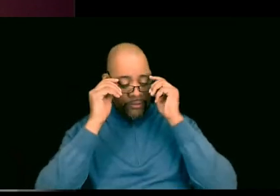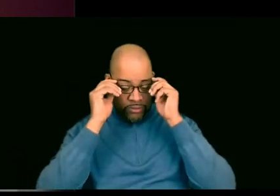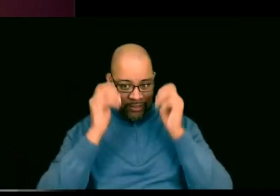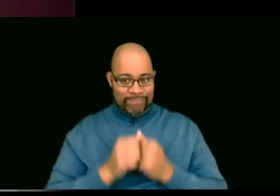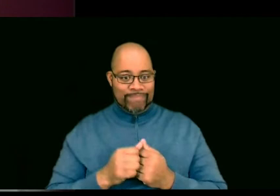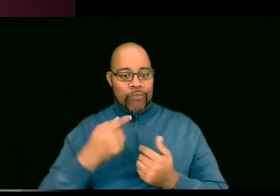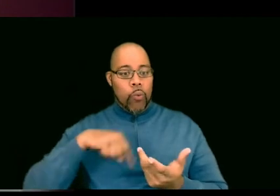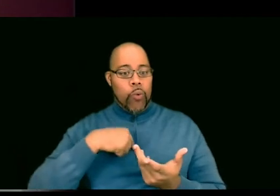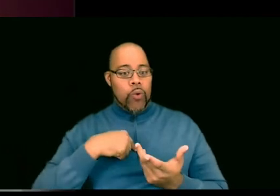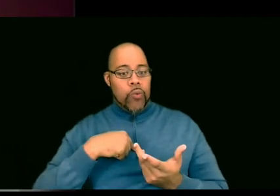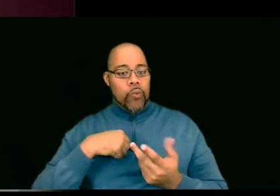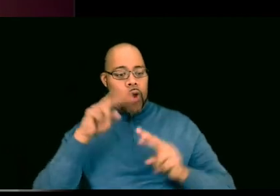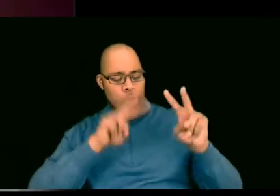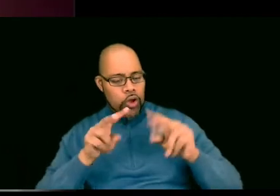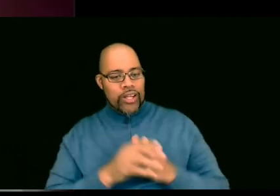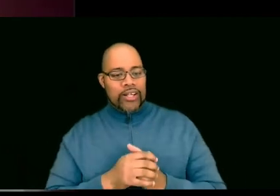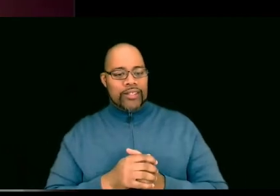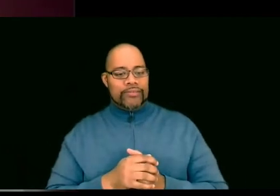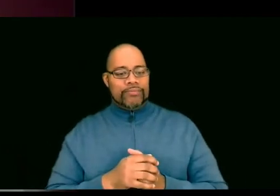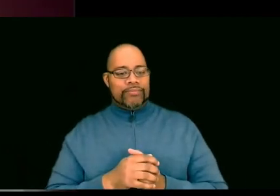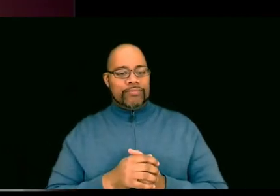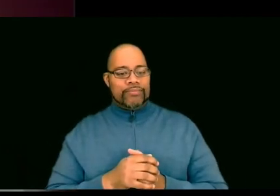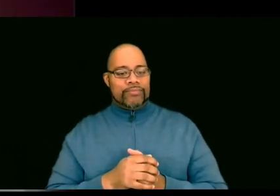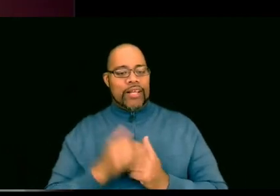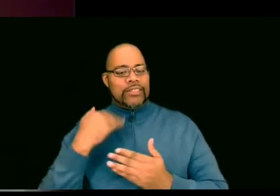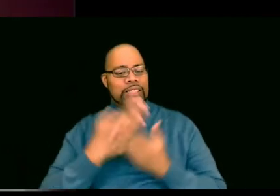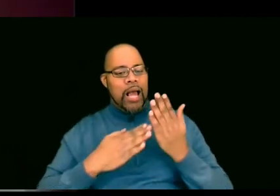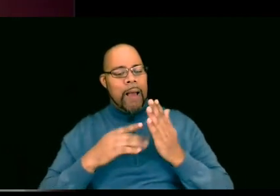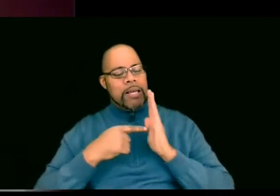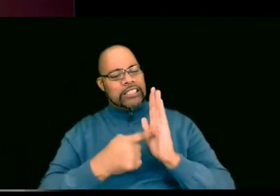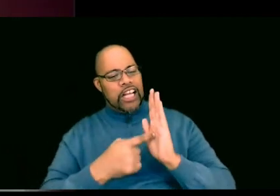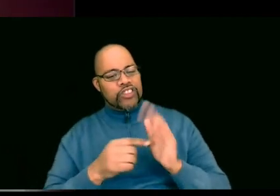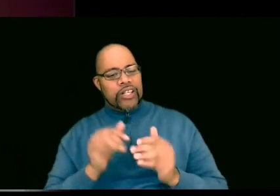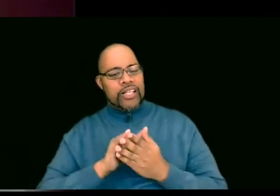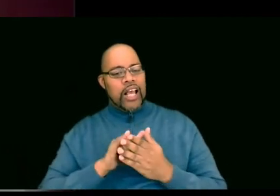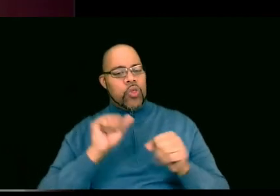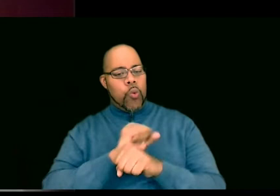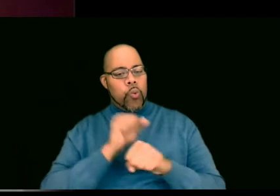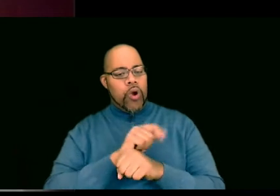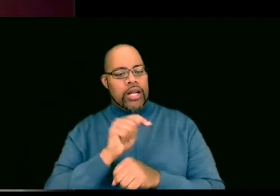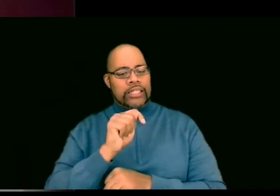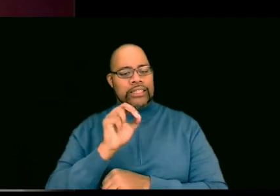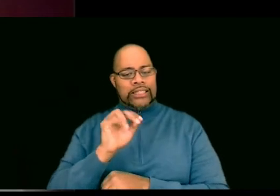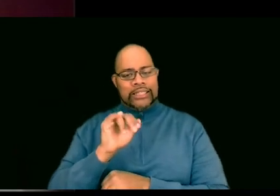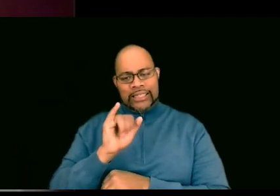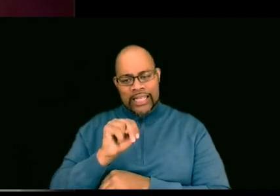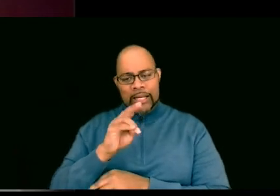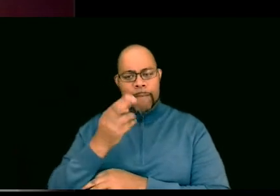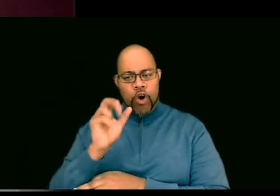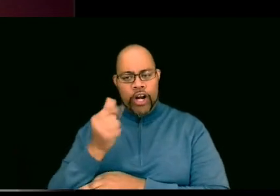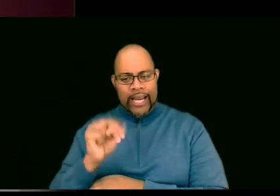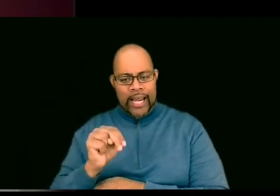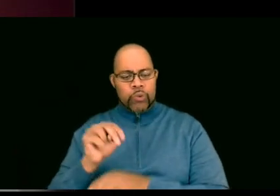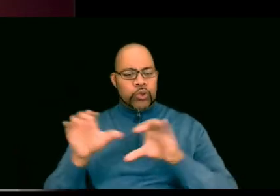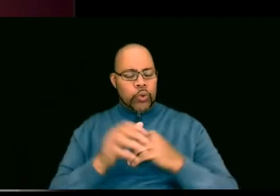recall we were looking at, you know, there was some indication that the work that Tinbergen was